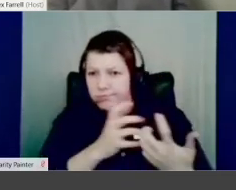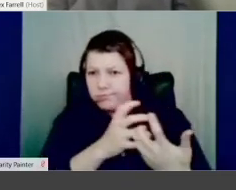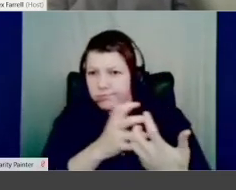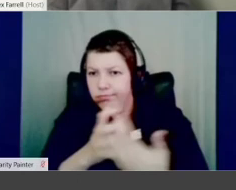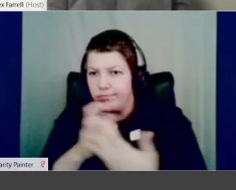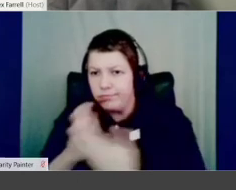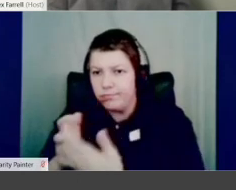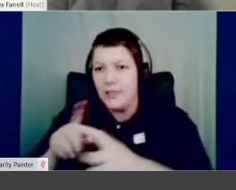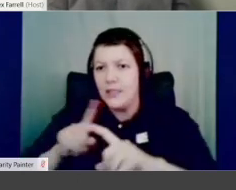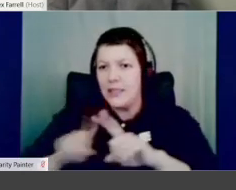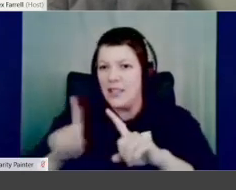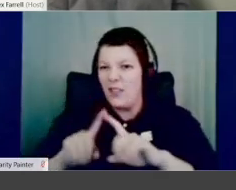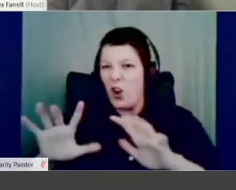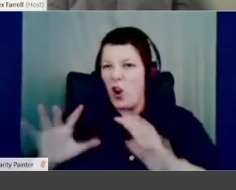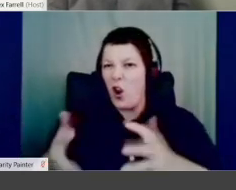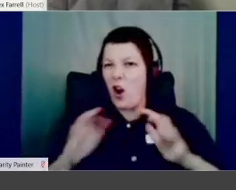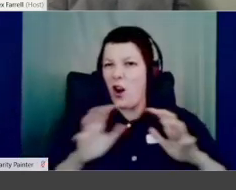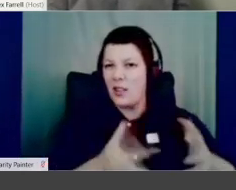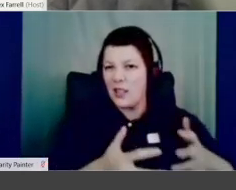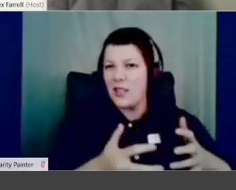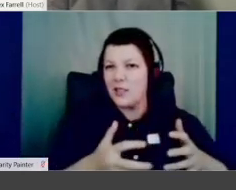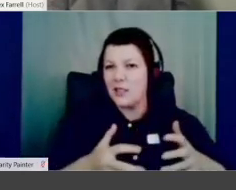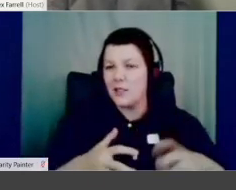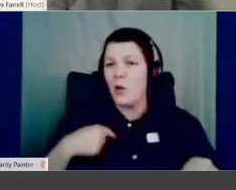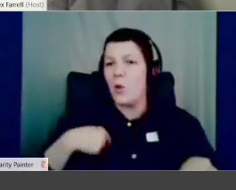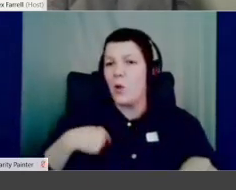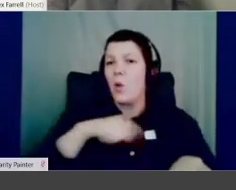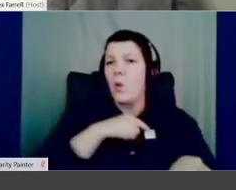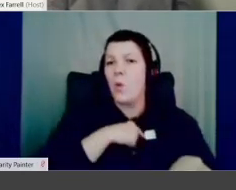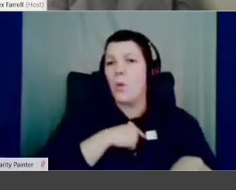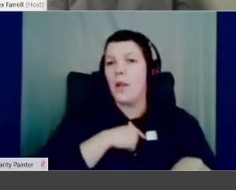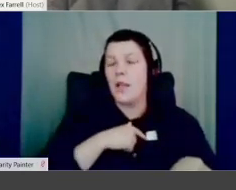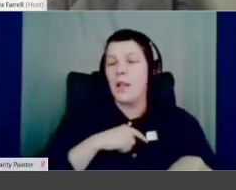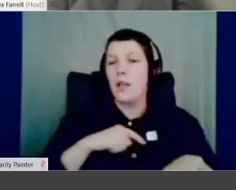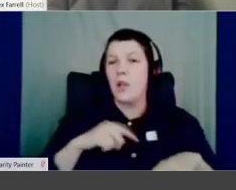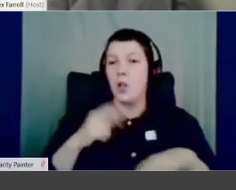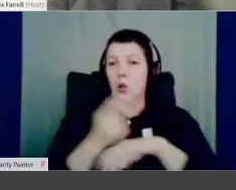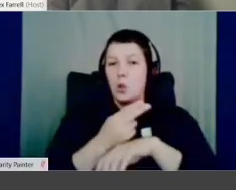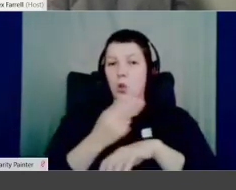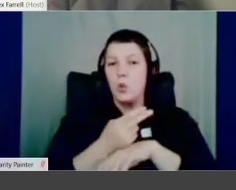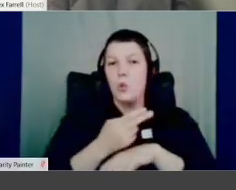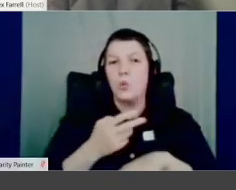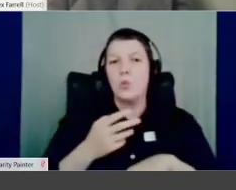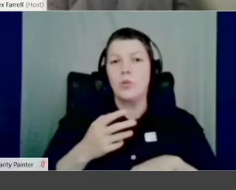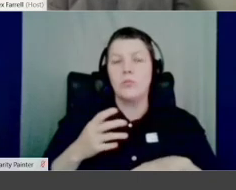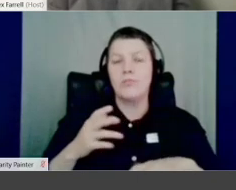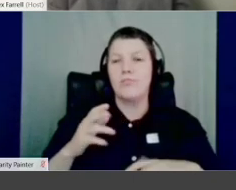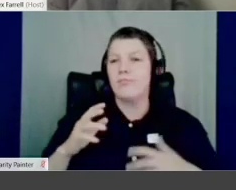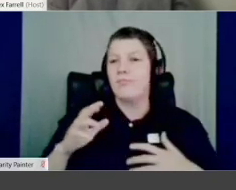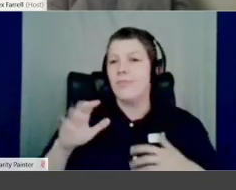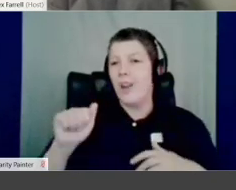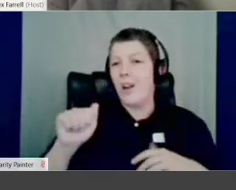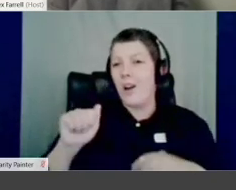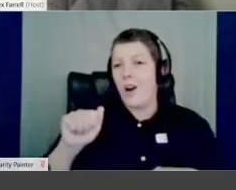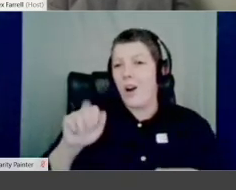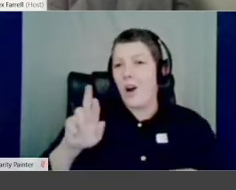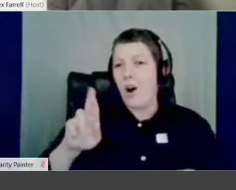some intentionality. So we deal with a thing called ARIA, roles and labels and attributes, and this whole